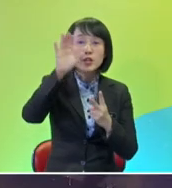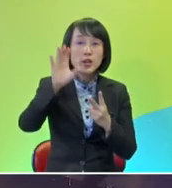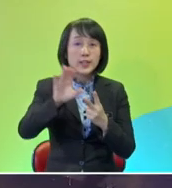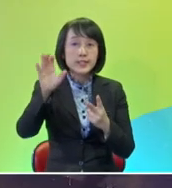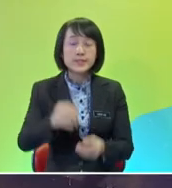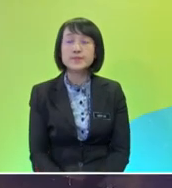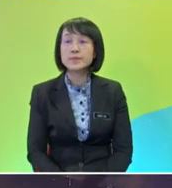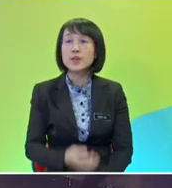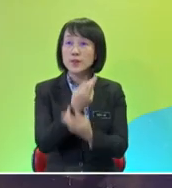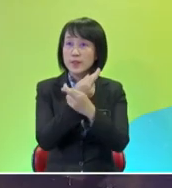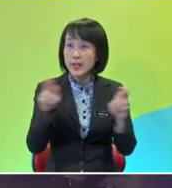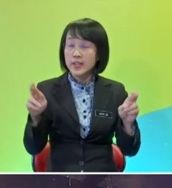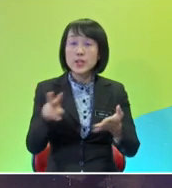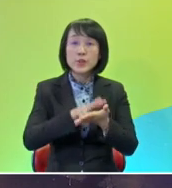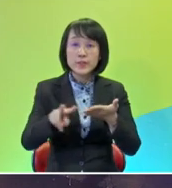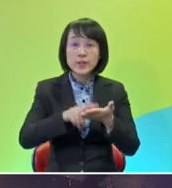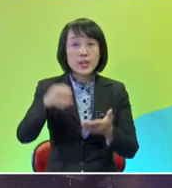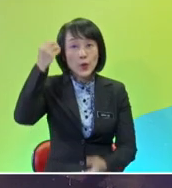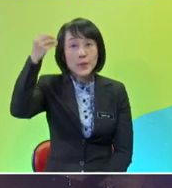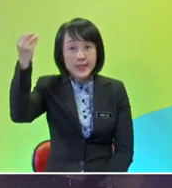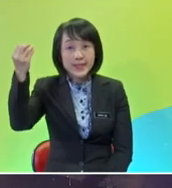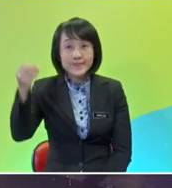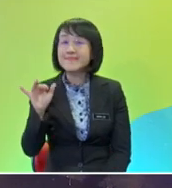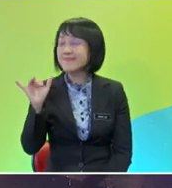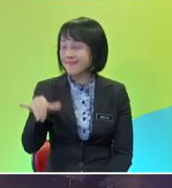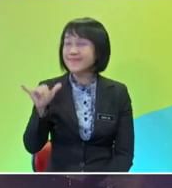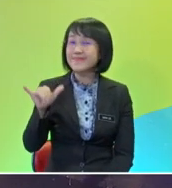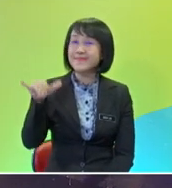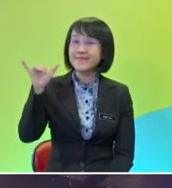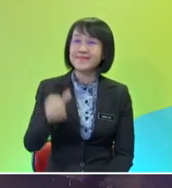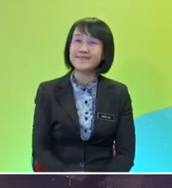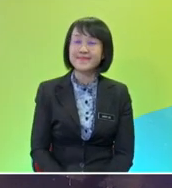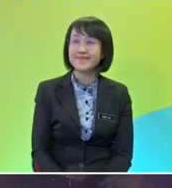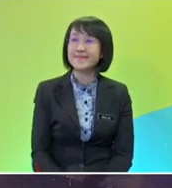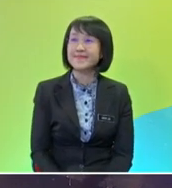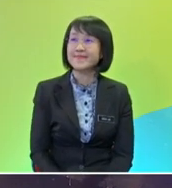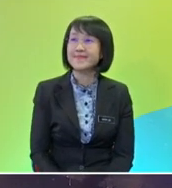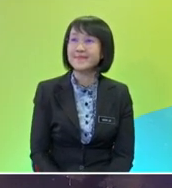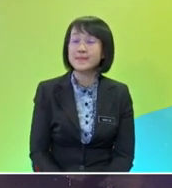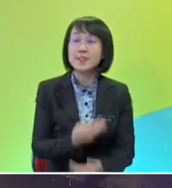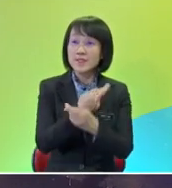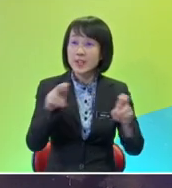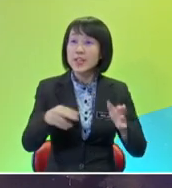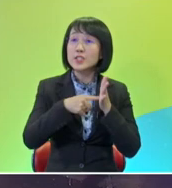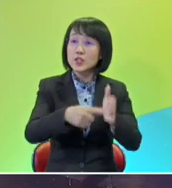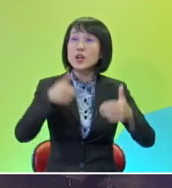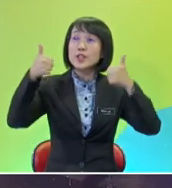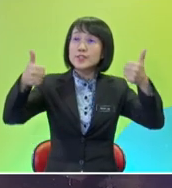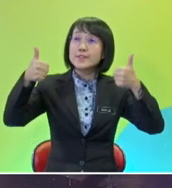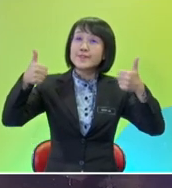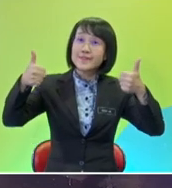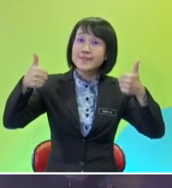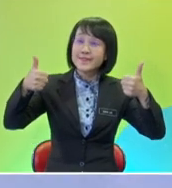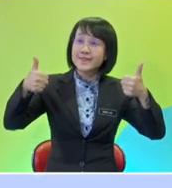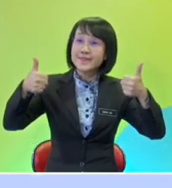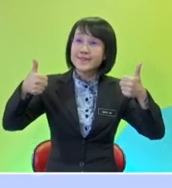their opinion? I am. Are you girls and boys ready? If you are, give me a double thumbs up. Where are your